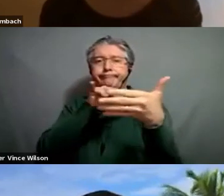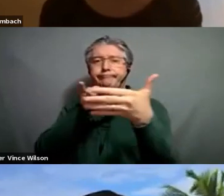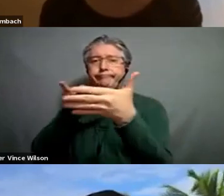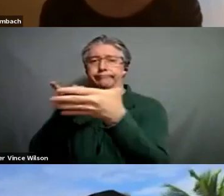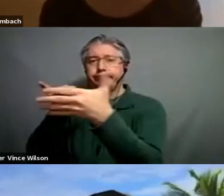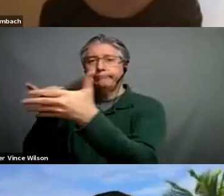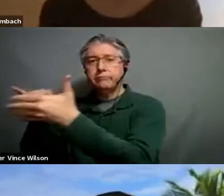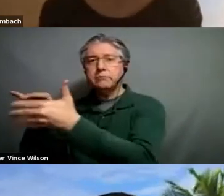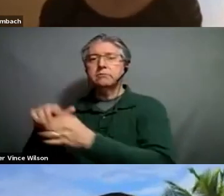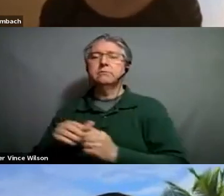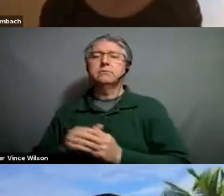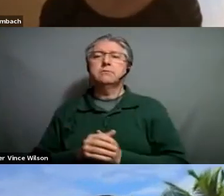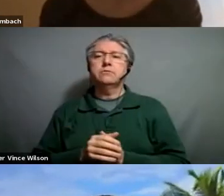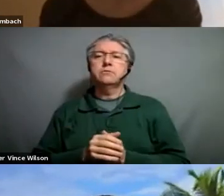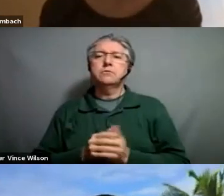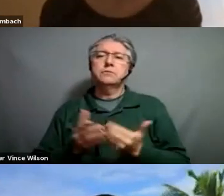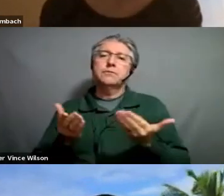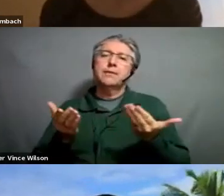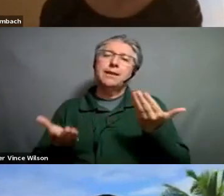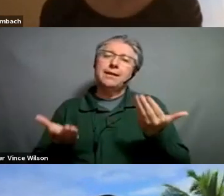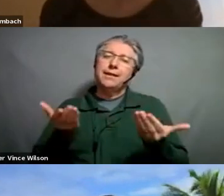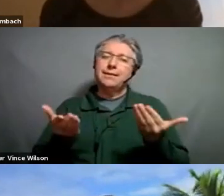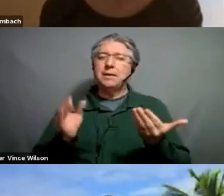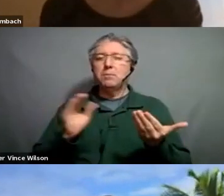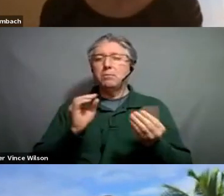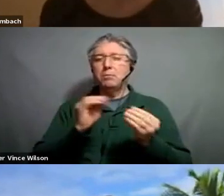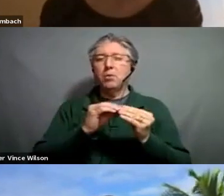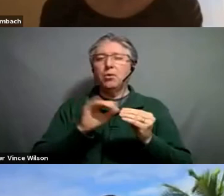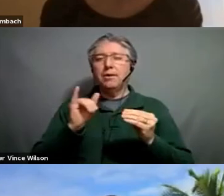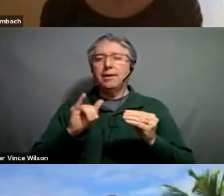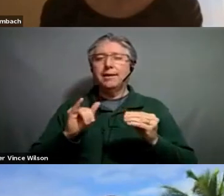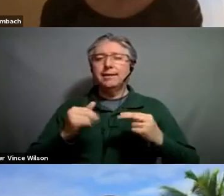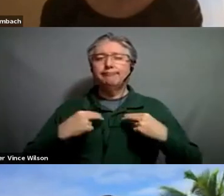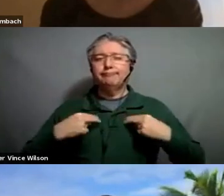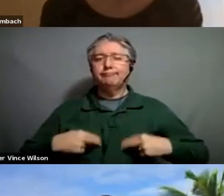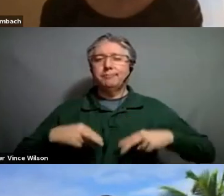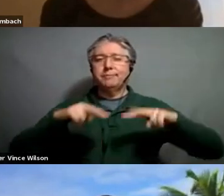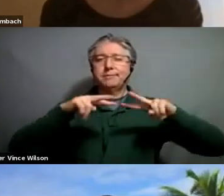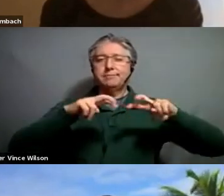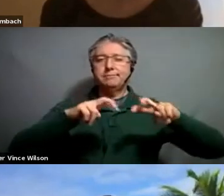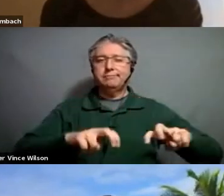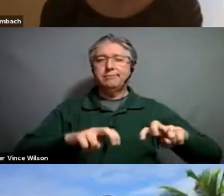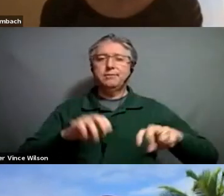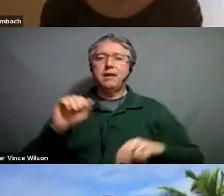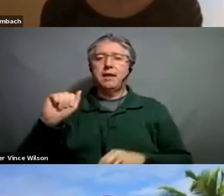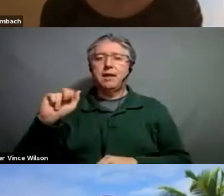like the more, I guess, like typical anthropological approach that I've seen in some parts of some approaches to